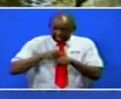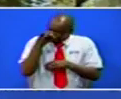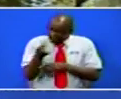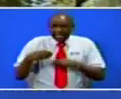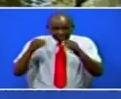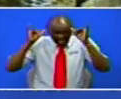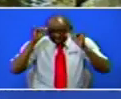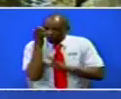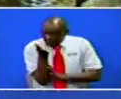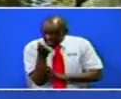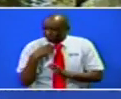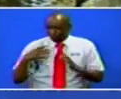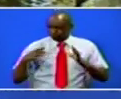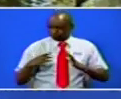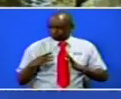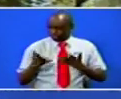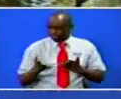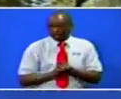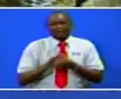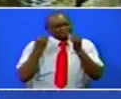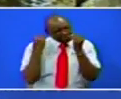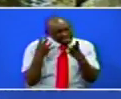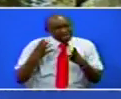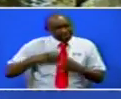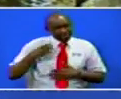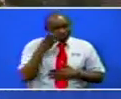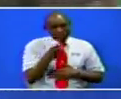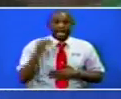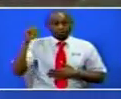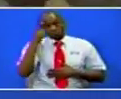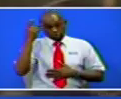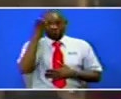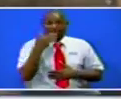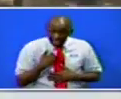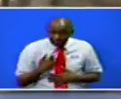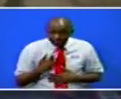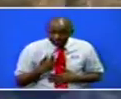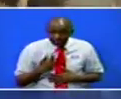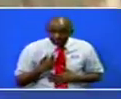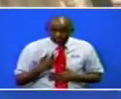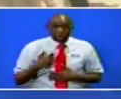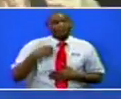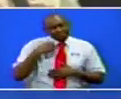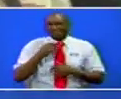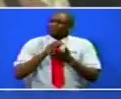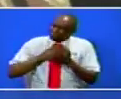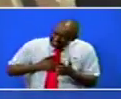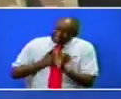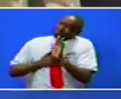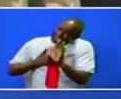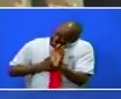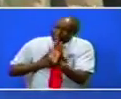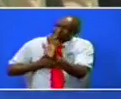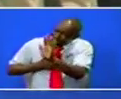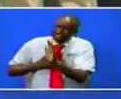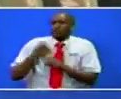over so and most of them are also drunk i really pleaded with them that no one